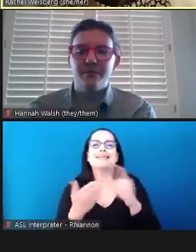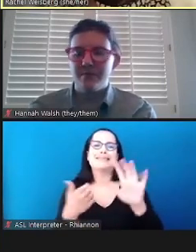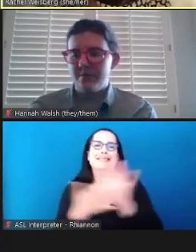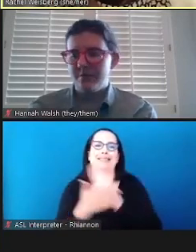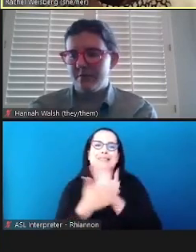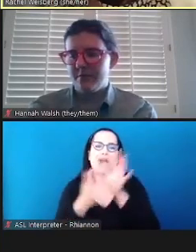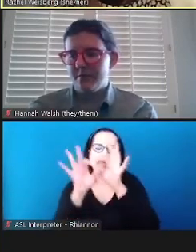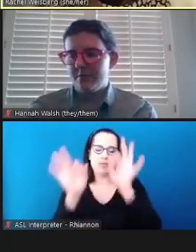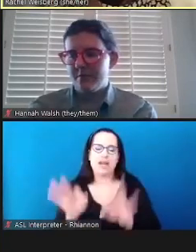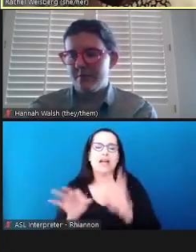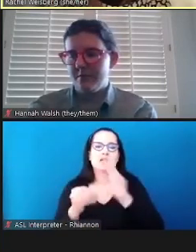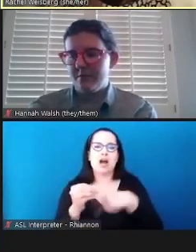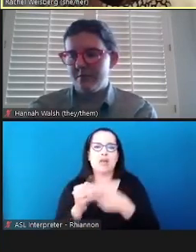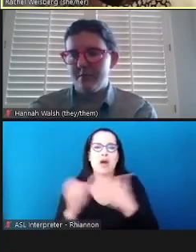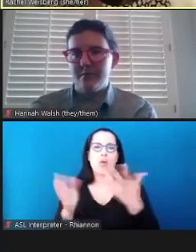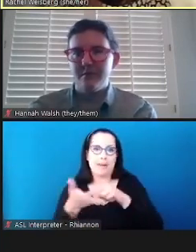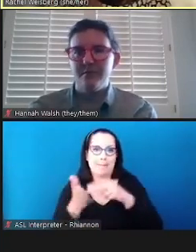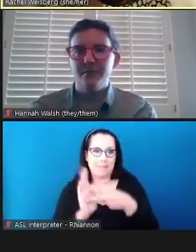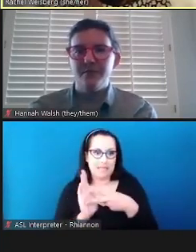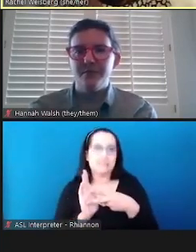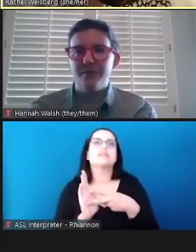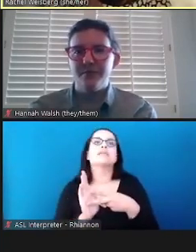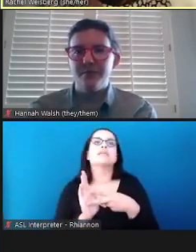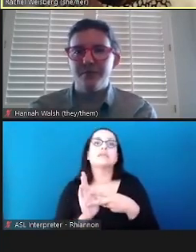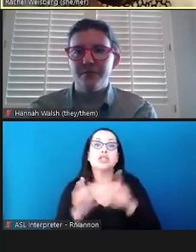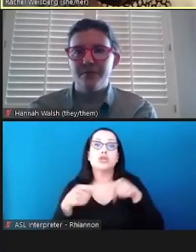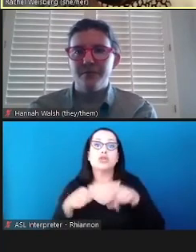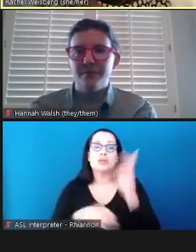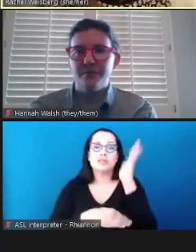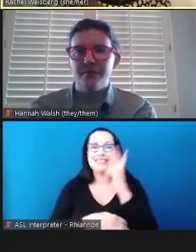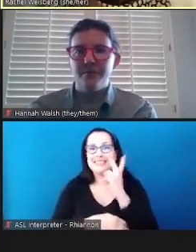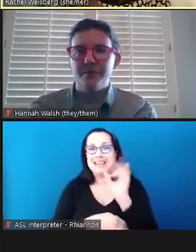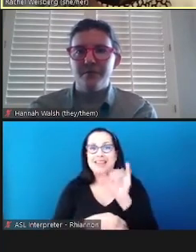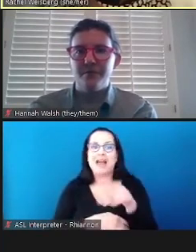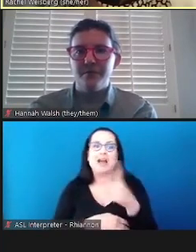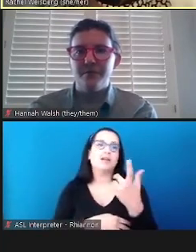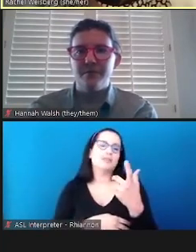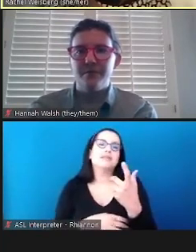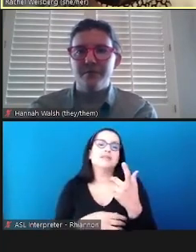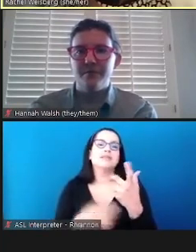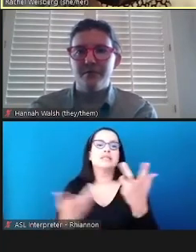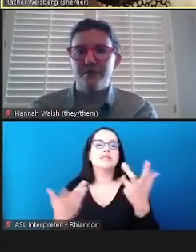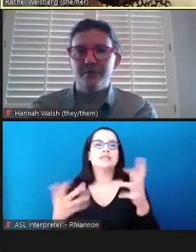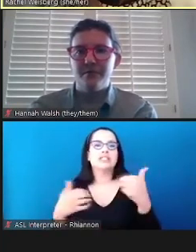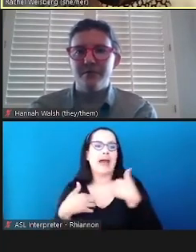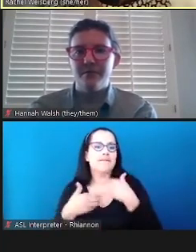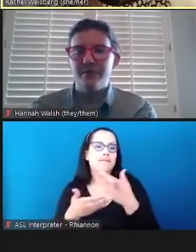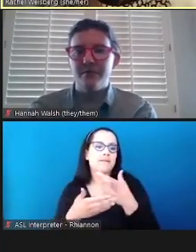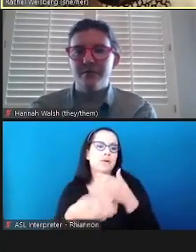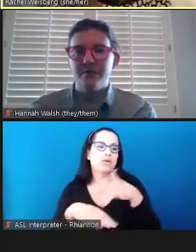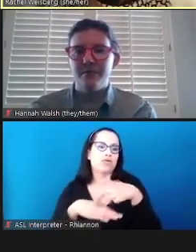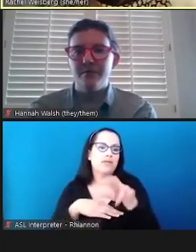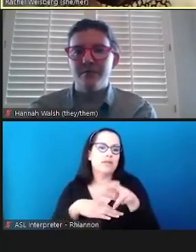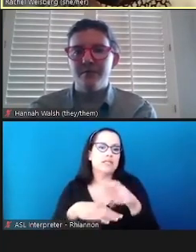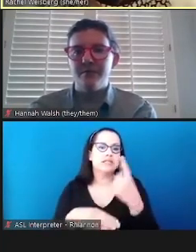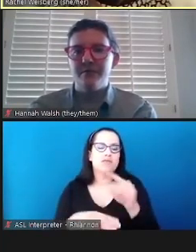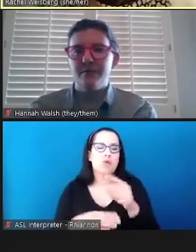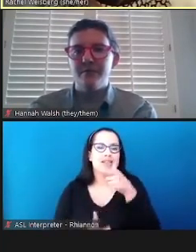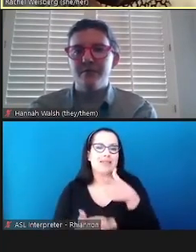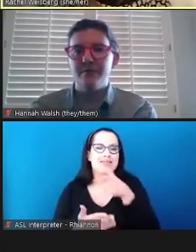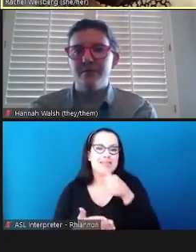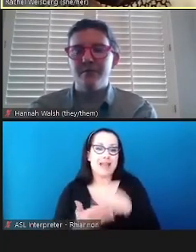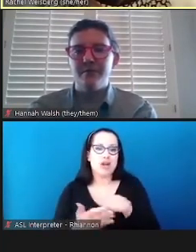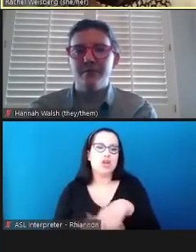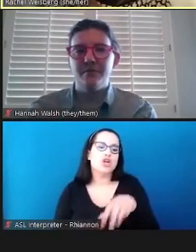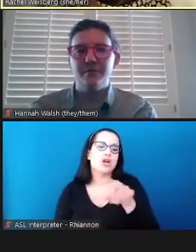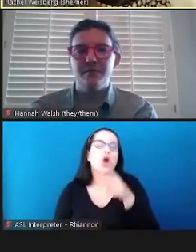terms. And so you'll see throughout today's presentation, there's references that have the letter K, dot, and